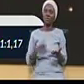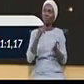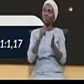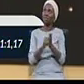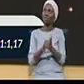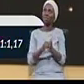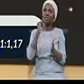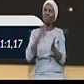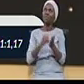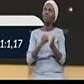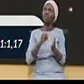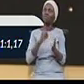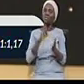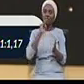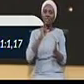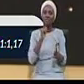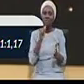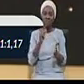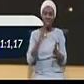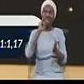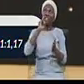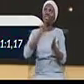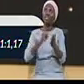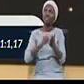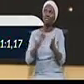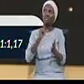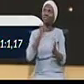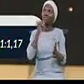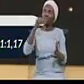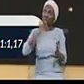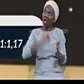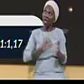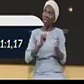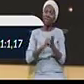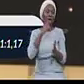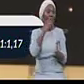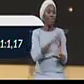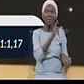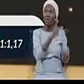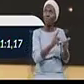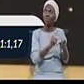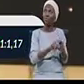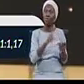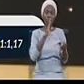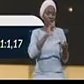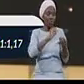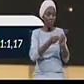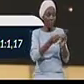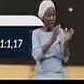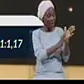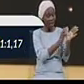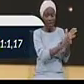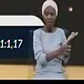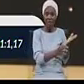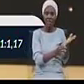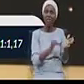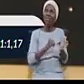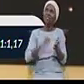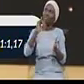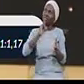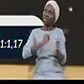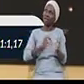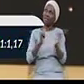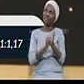that commanded the people to be numbered? Even I it is that have sinned. Here